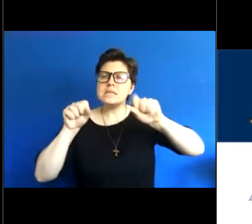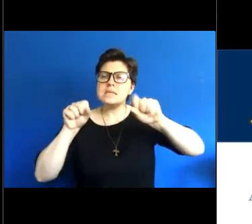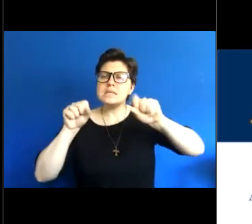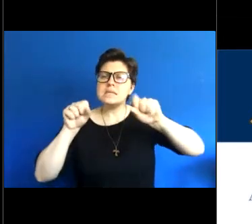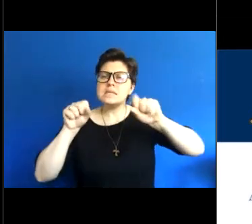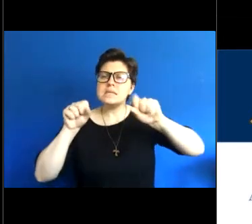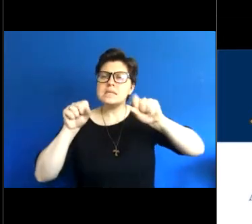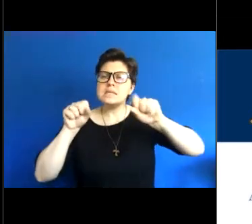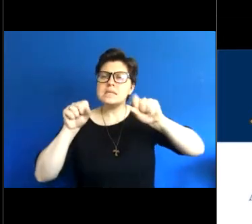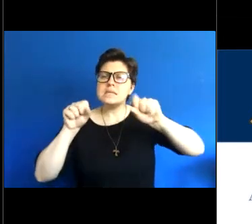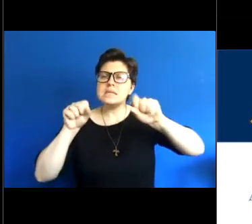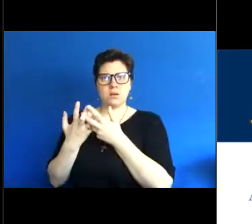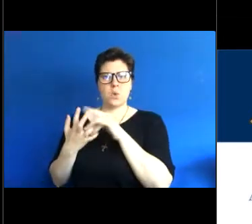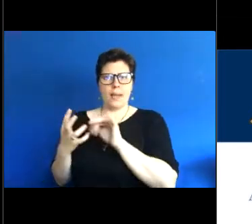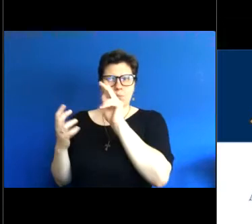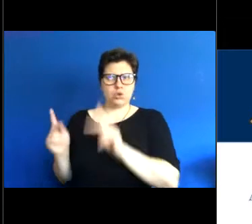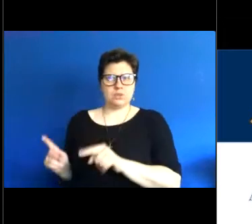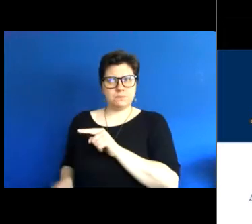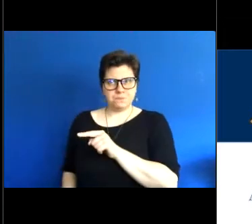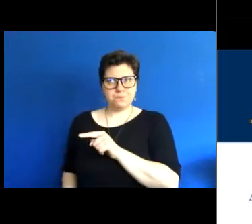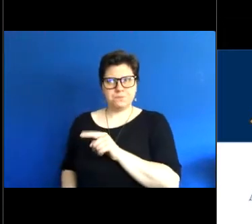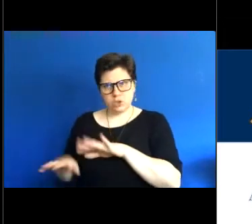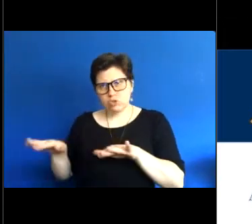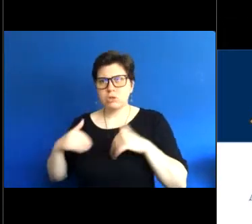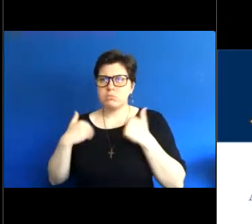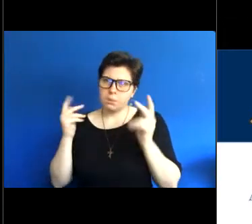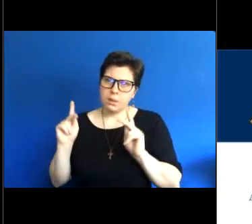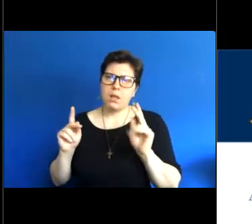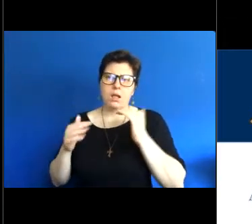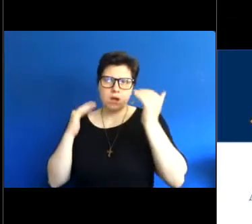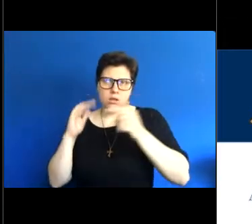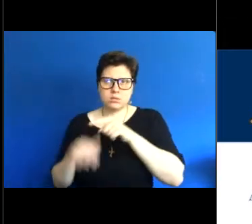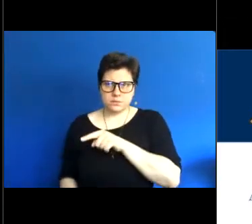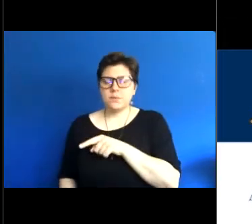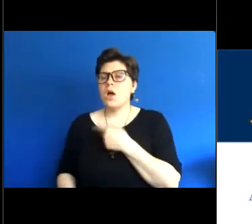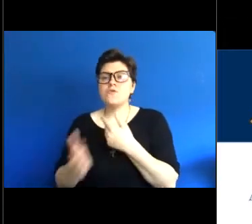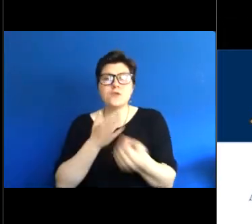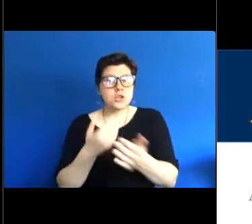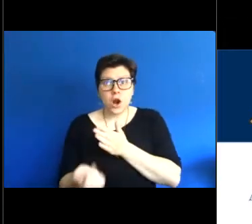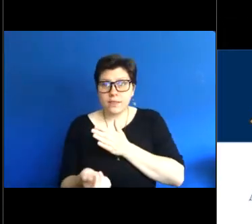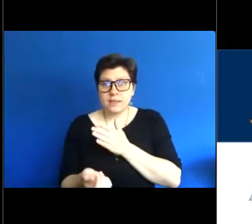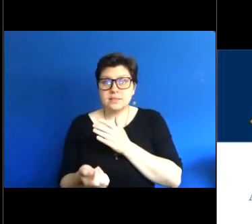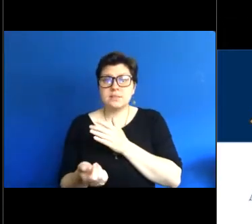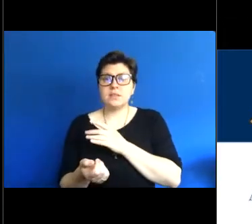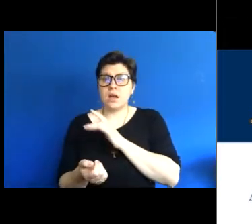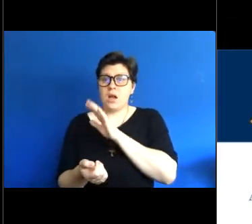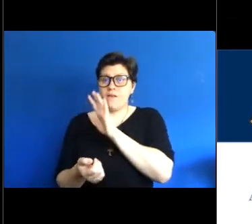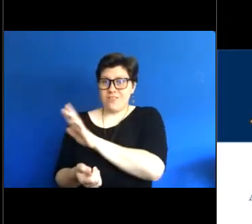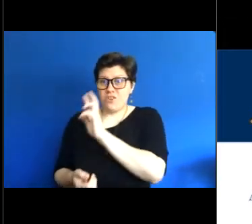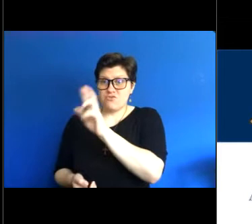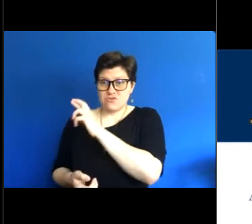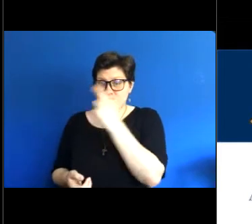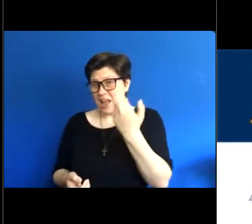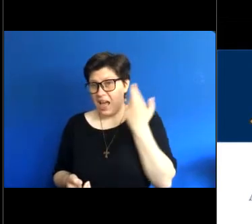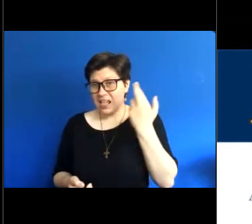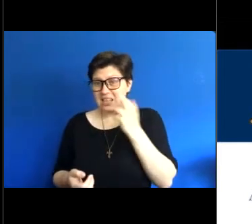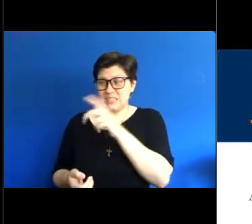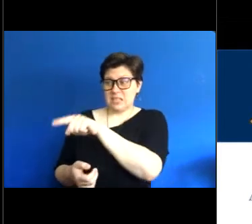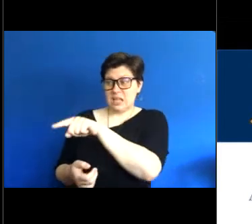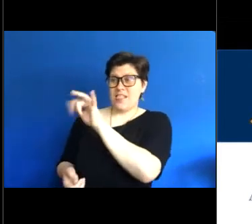reality of our person in front of us, of our children, of our young people, and of our adults, regardless of the realities that they are in, but rather taking